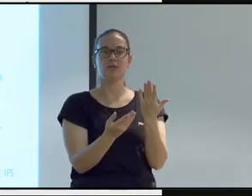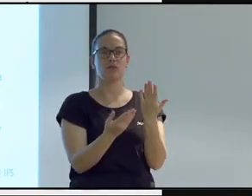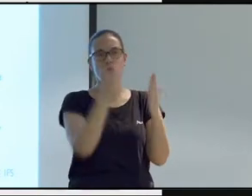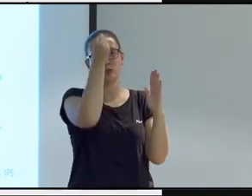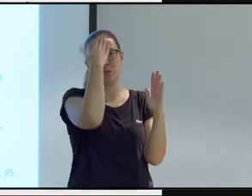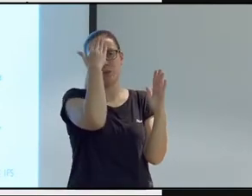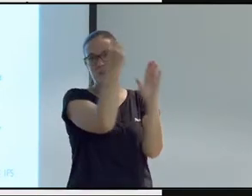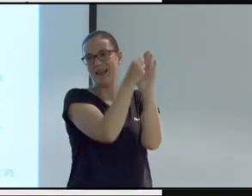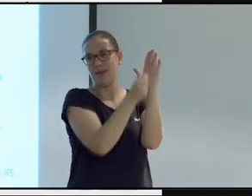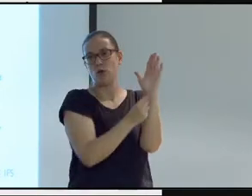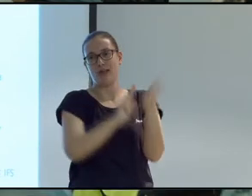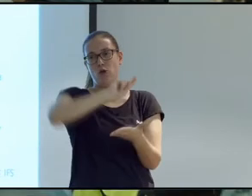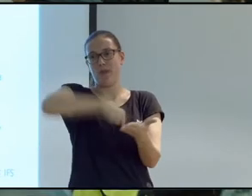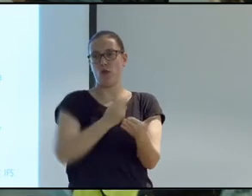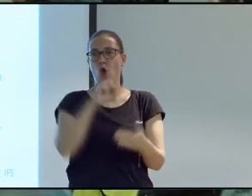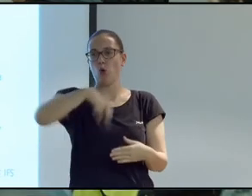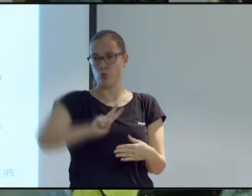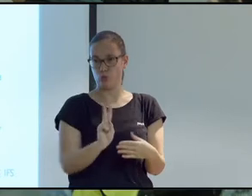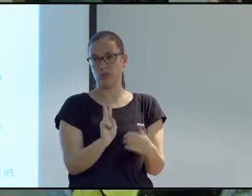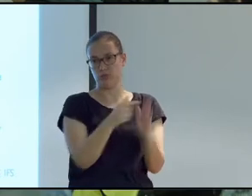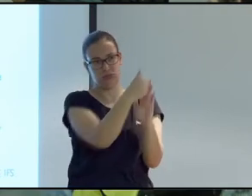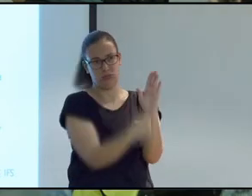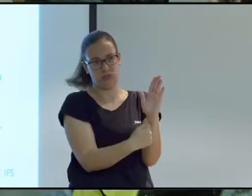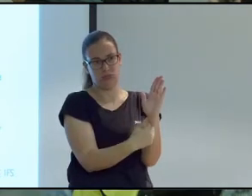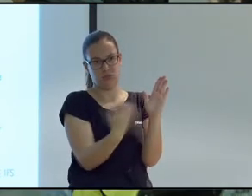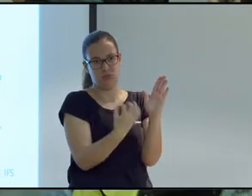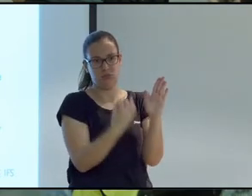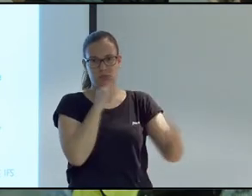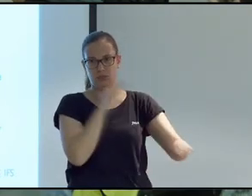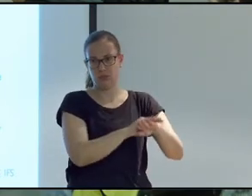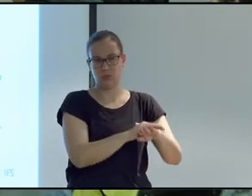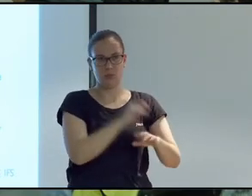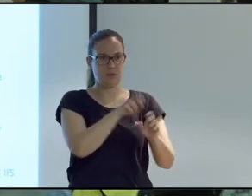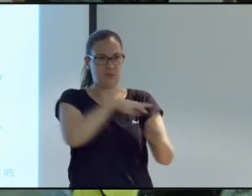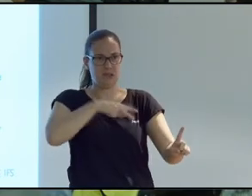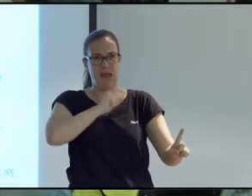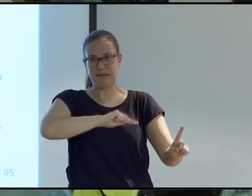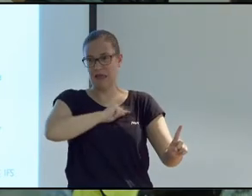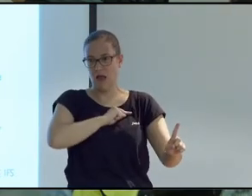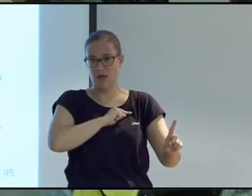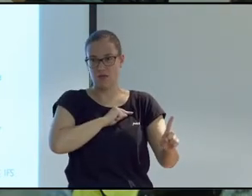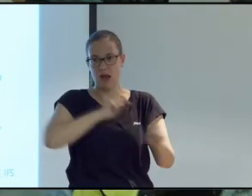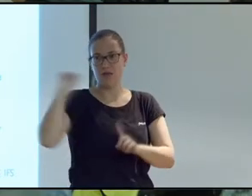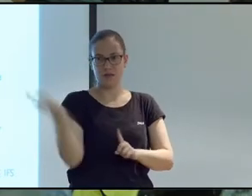well, non-discrimination, equal opportunities, and things like that. And these are values, and from this ethical